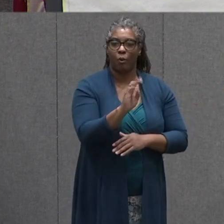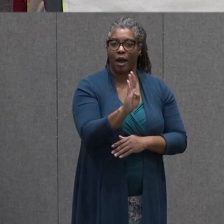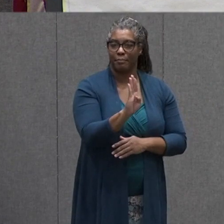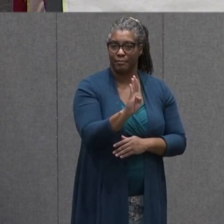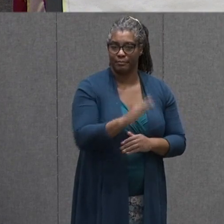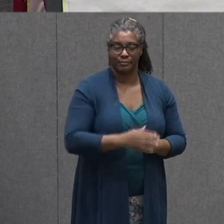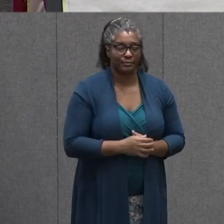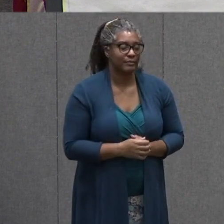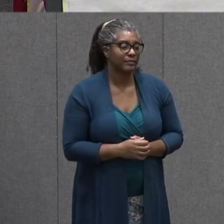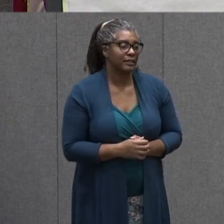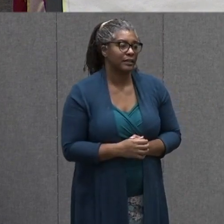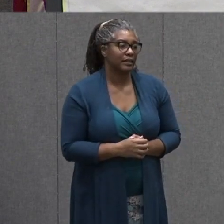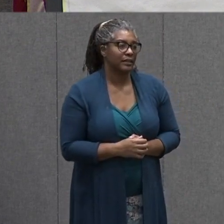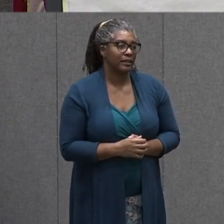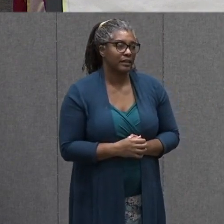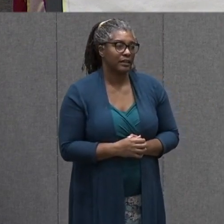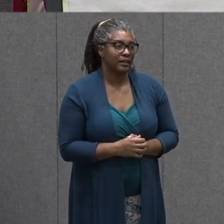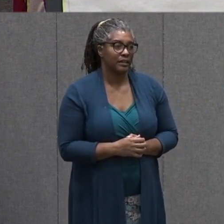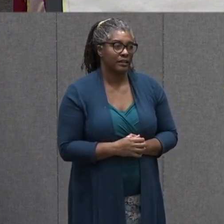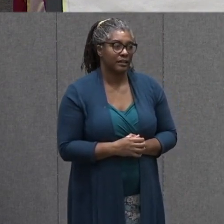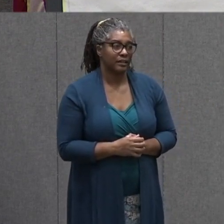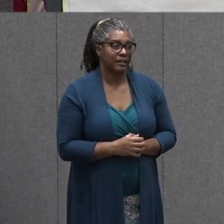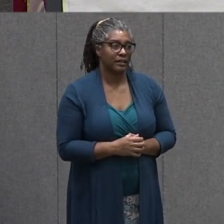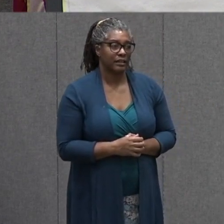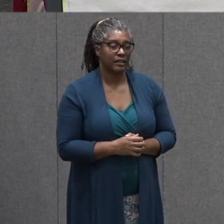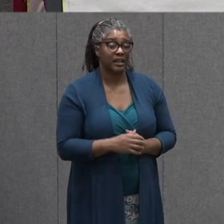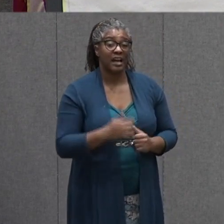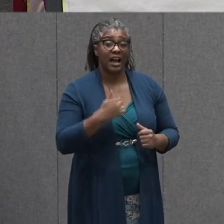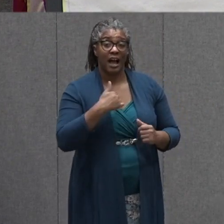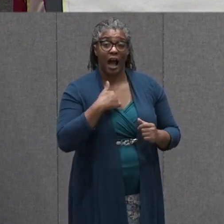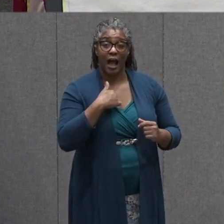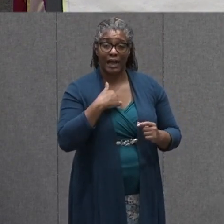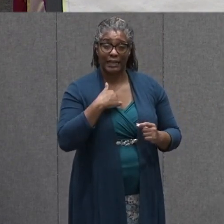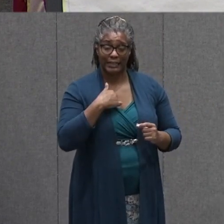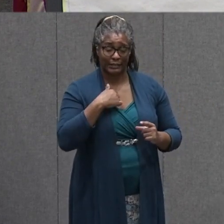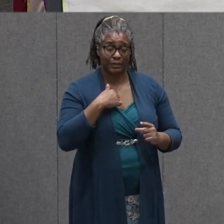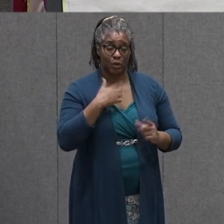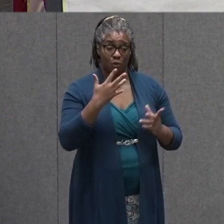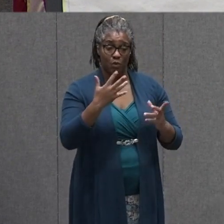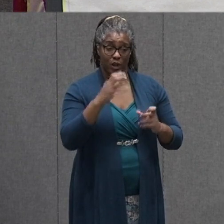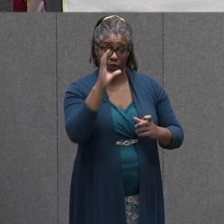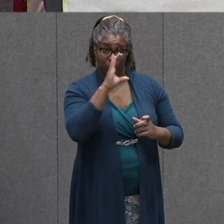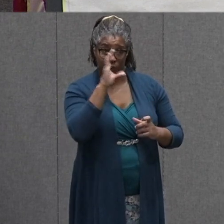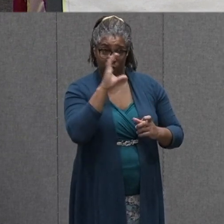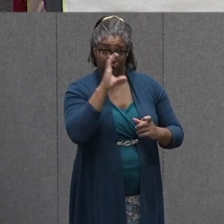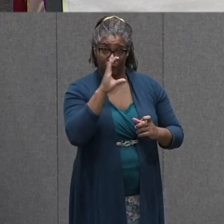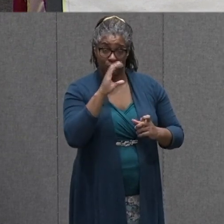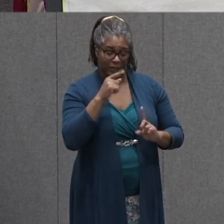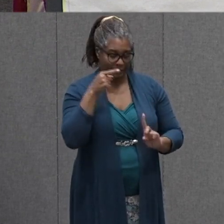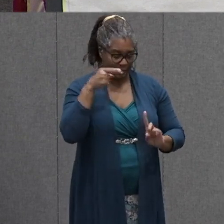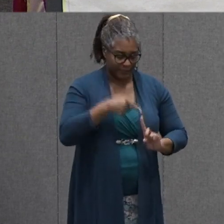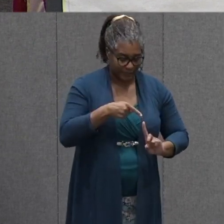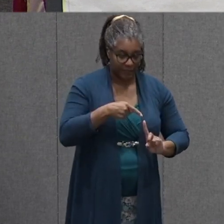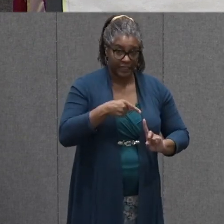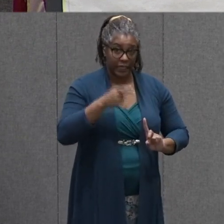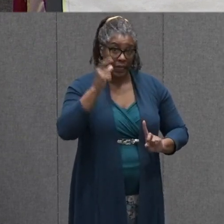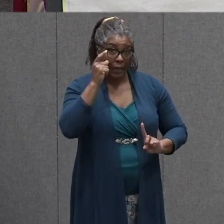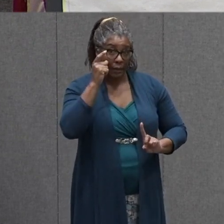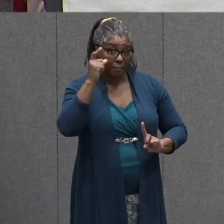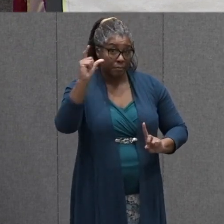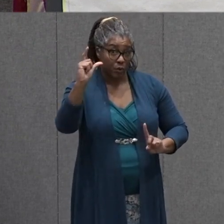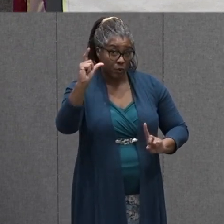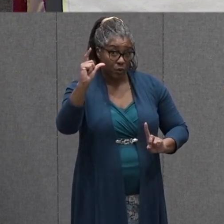the flower's seeds open, and the seed pods come out. Out come many tiny seeds that